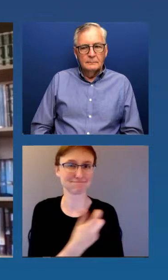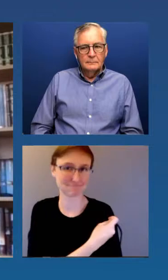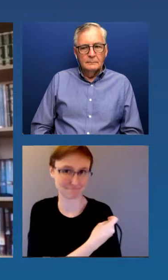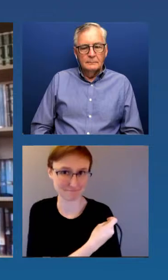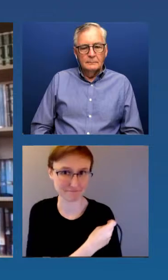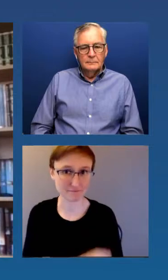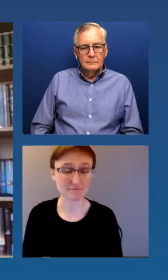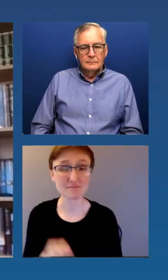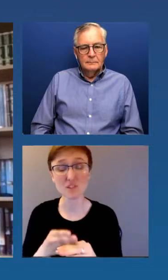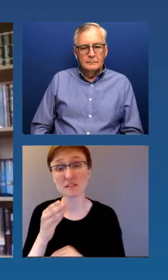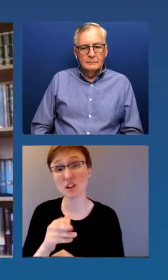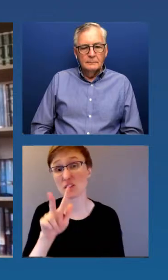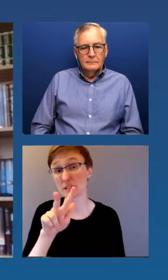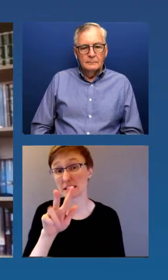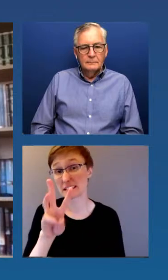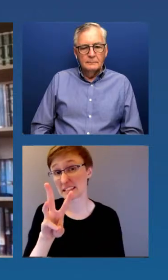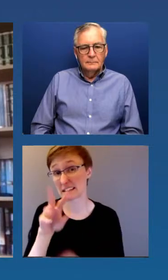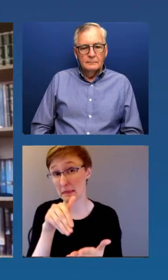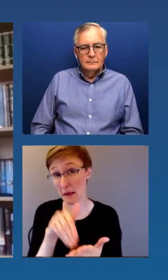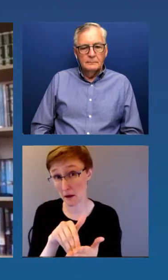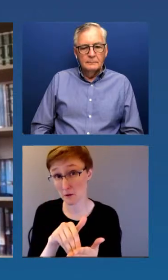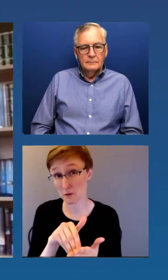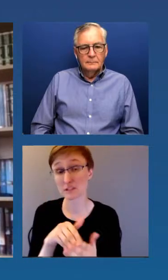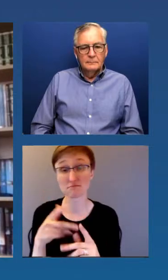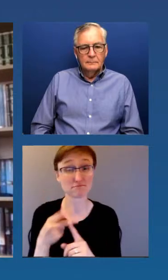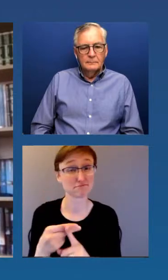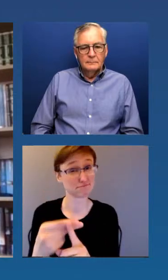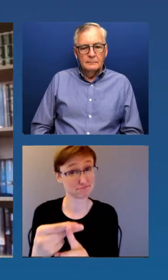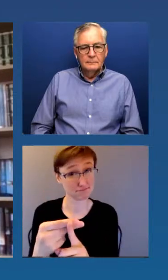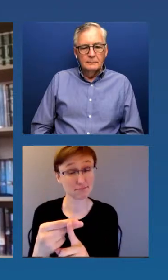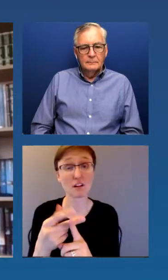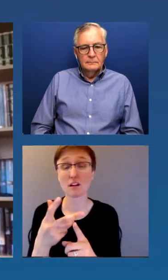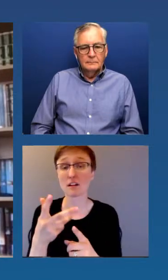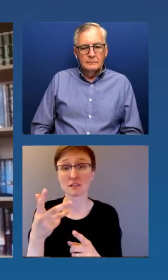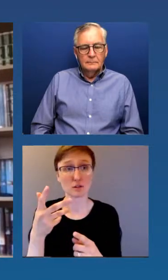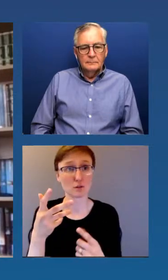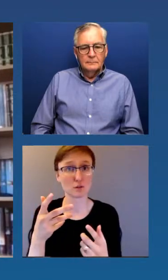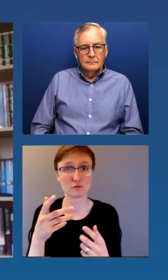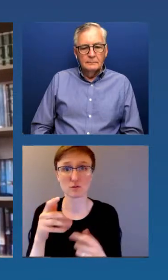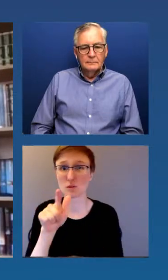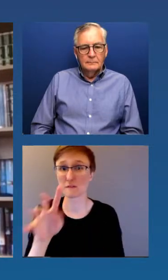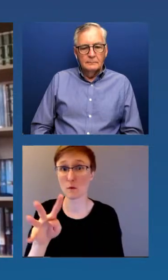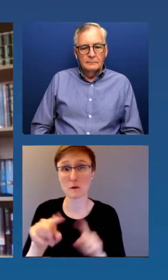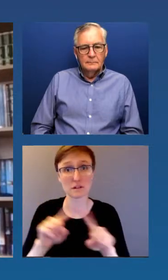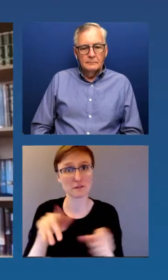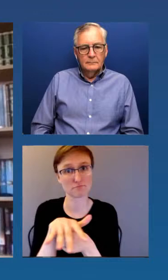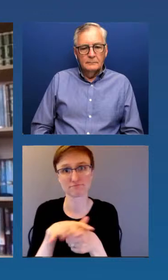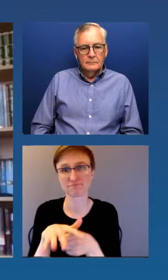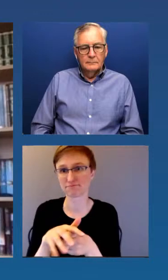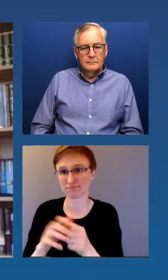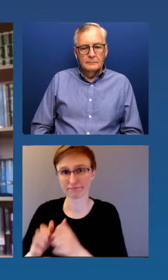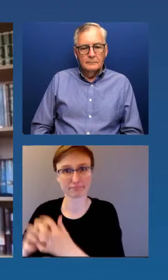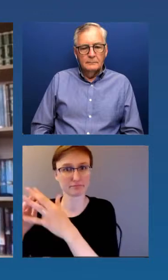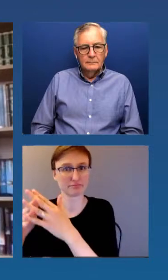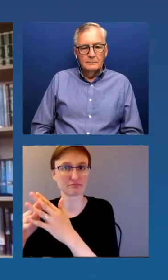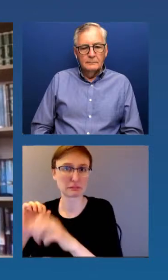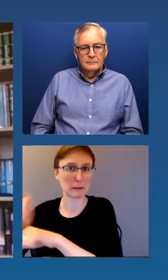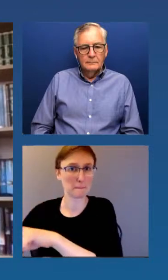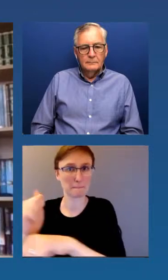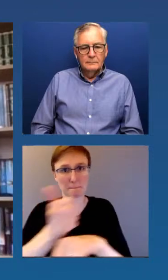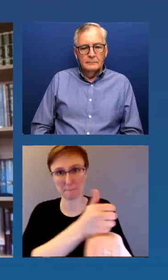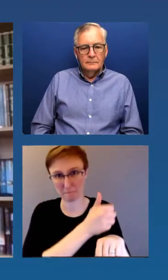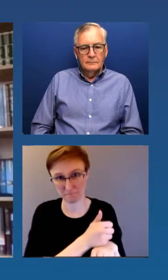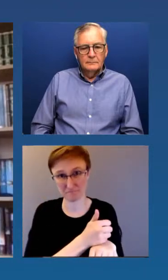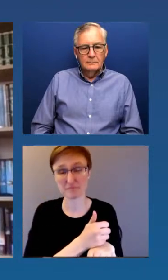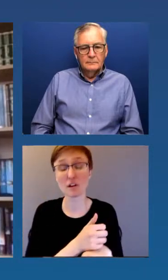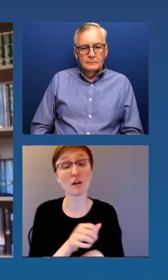administered through 140 pop-up clinics in 24 different locations. OPH also worked with faith leaders to host smaller clinics at